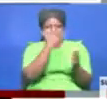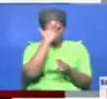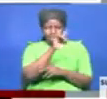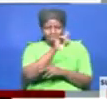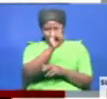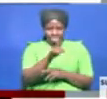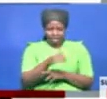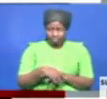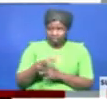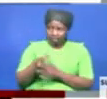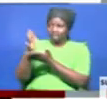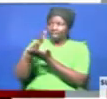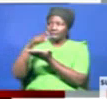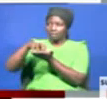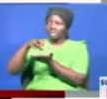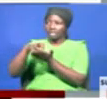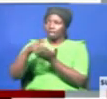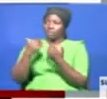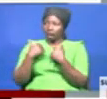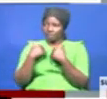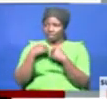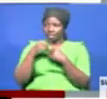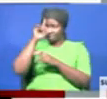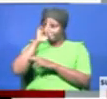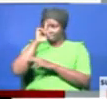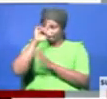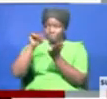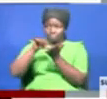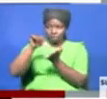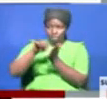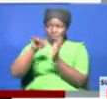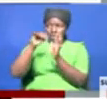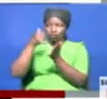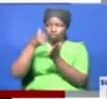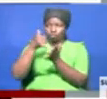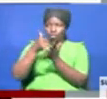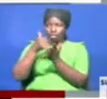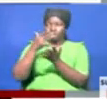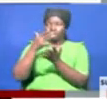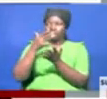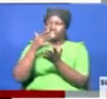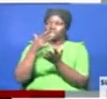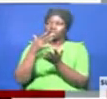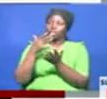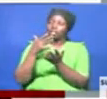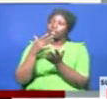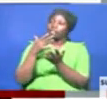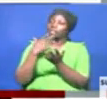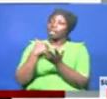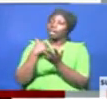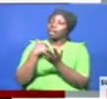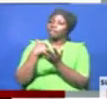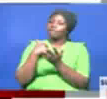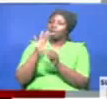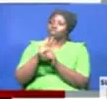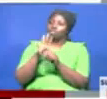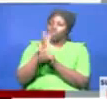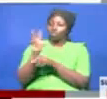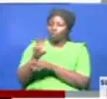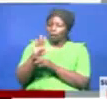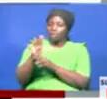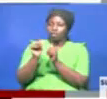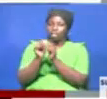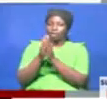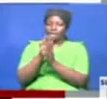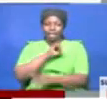some cases, actually, there was serious problems, including the fact that in so many, and a lot of our observers and agents have already spoken to